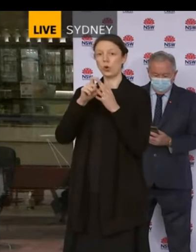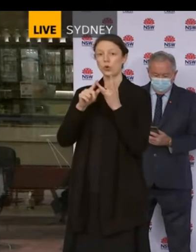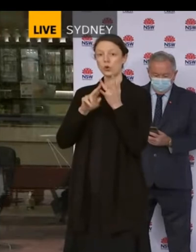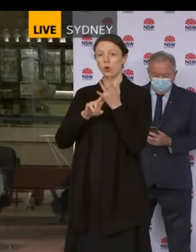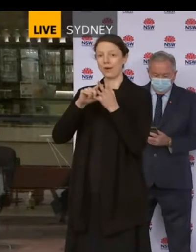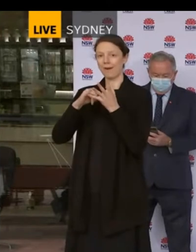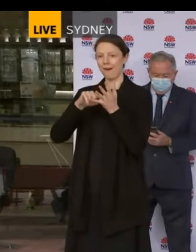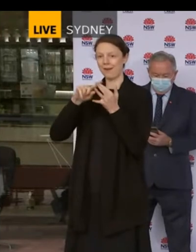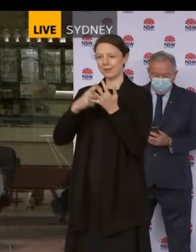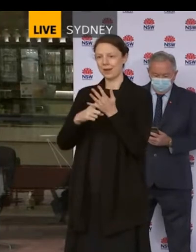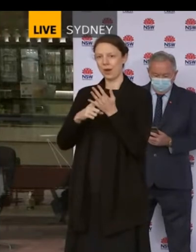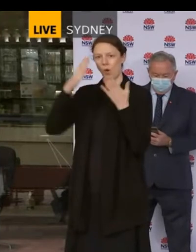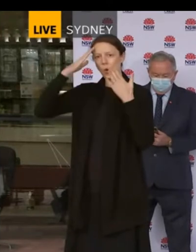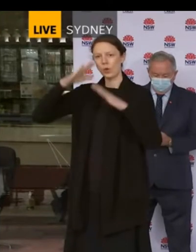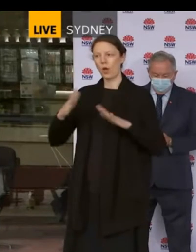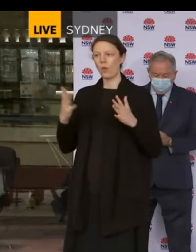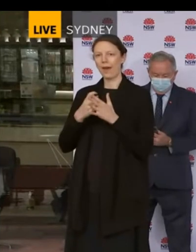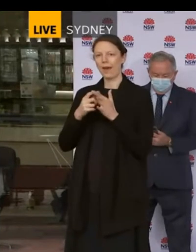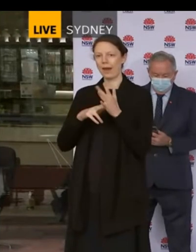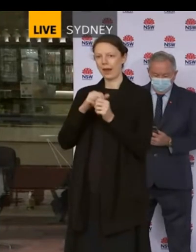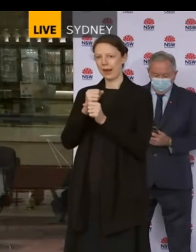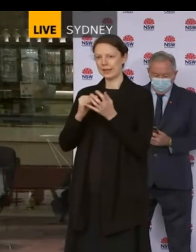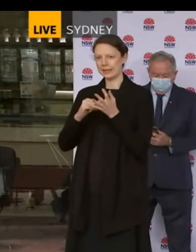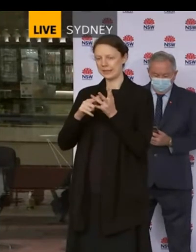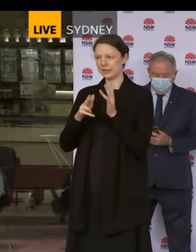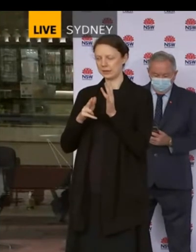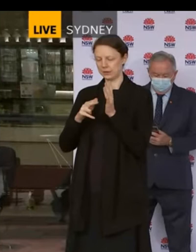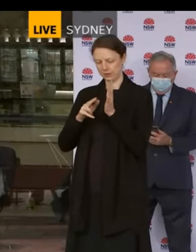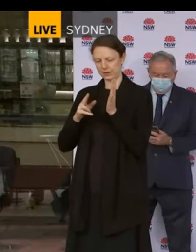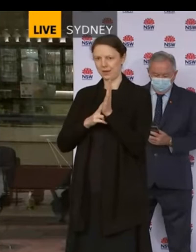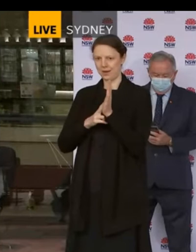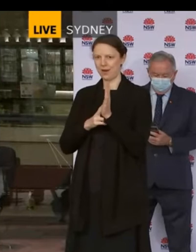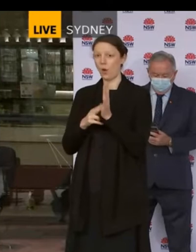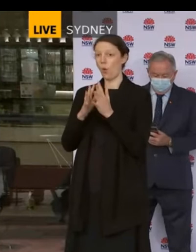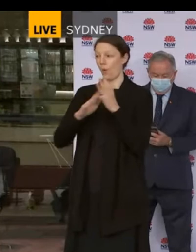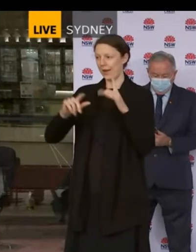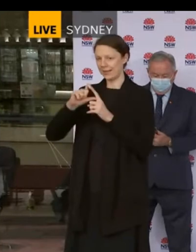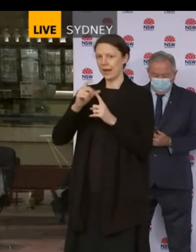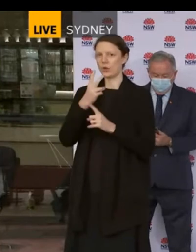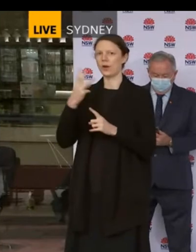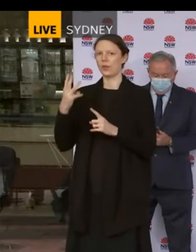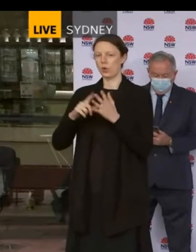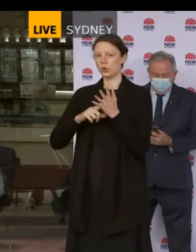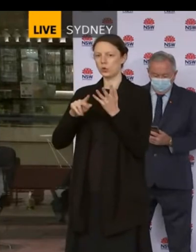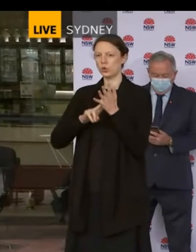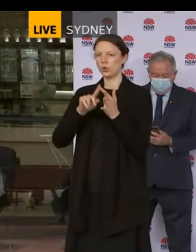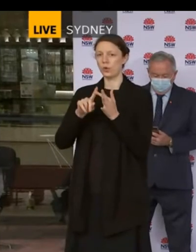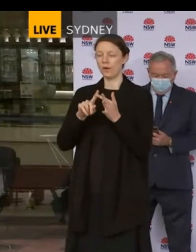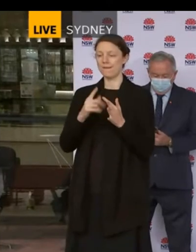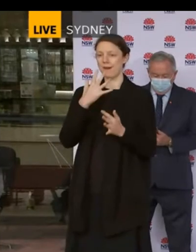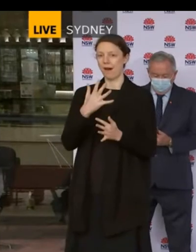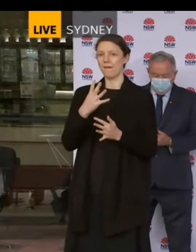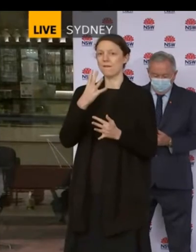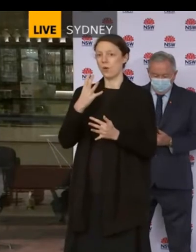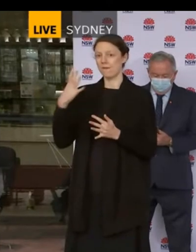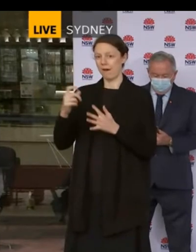Hotel in Kensington on Wednesday, the 23rd of June. That time was 5.45pm